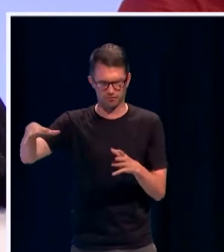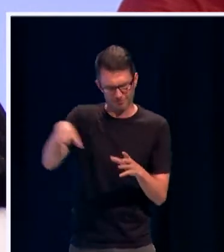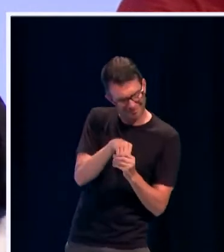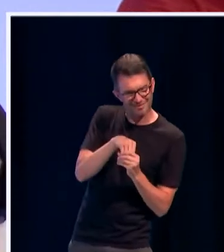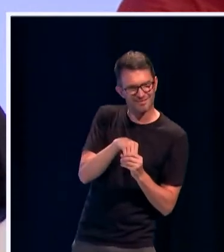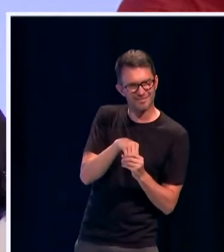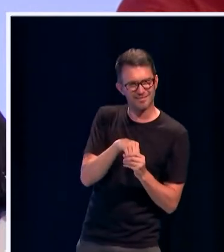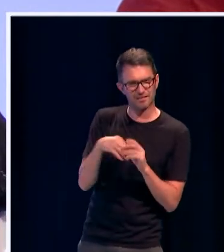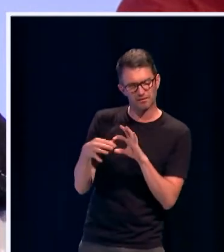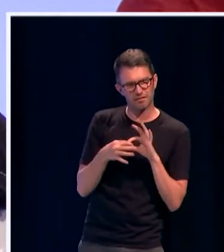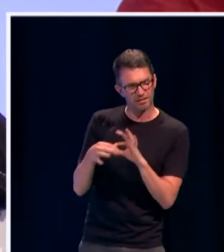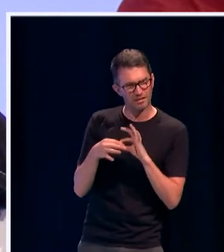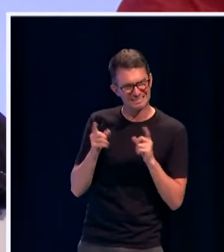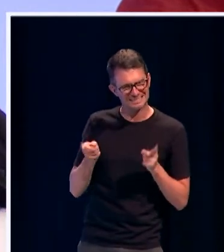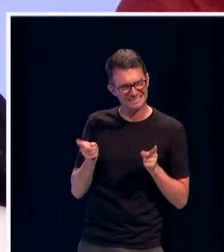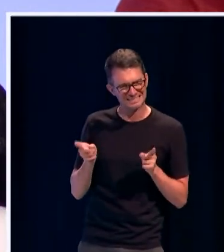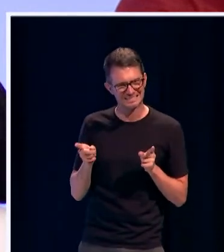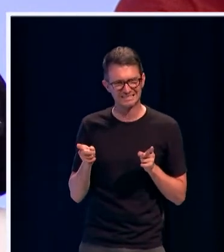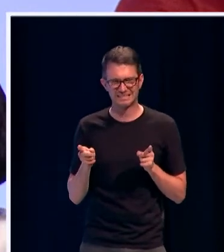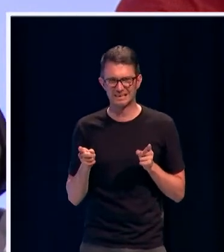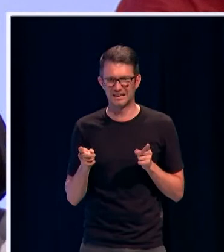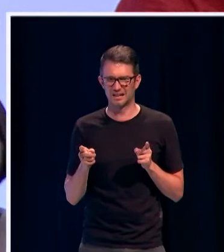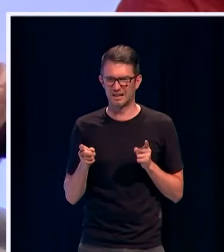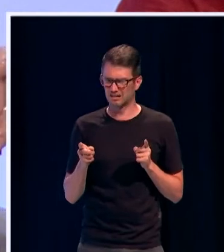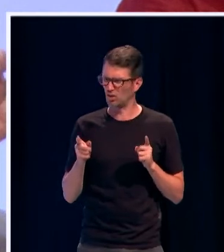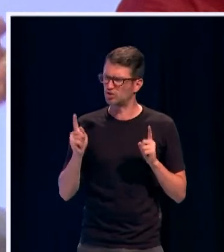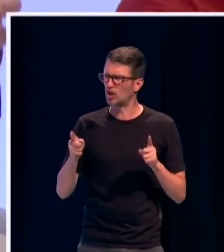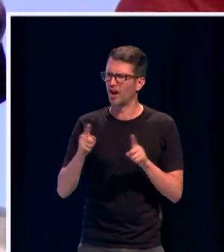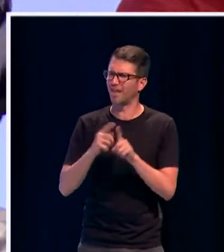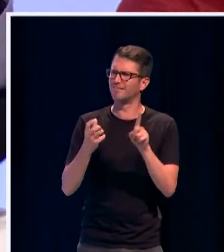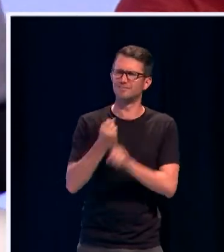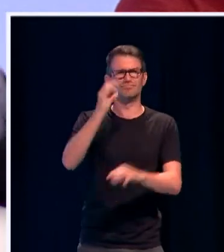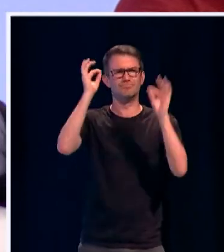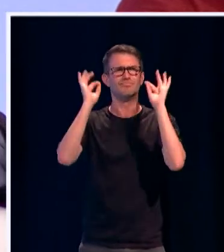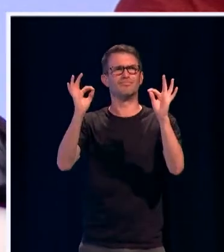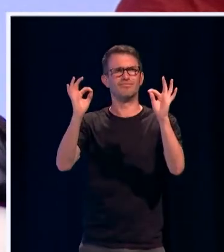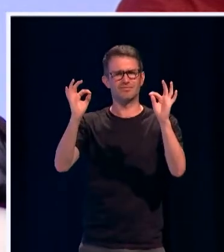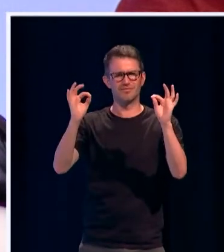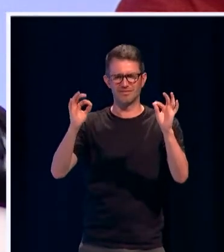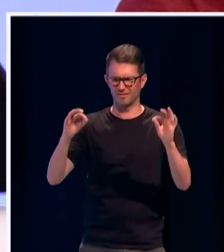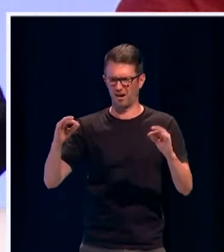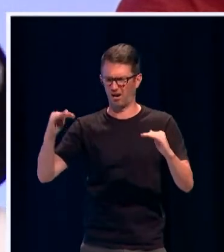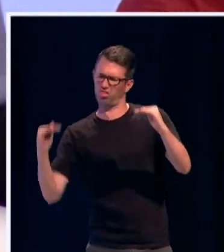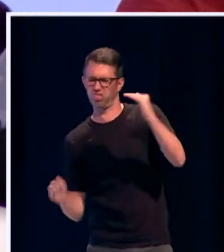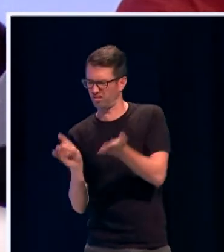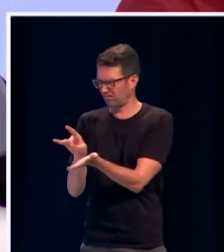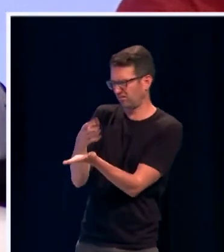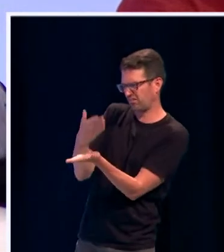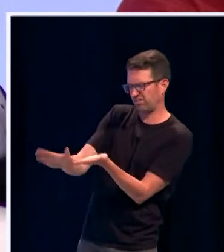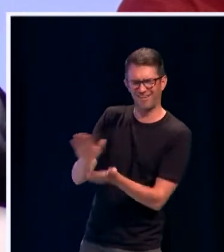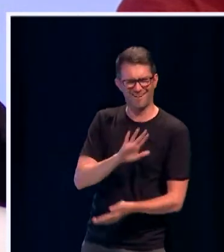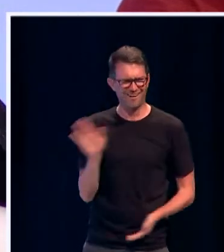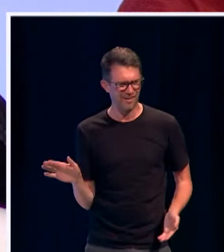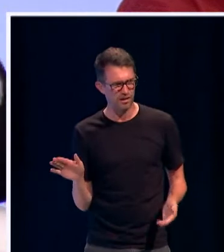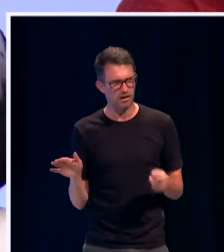win-win situation in which resources and availability and openness of